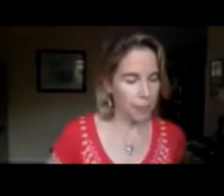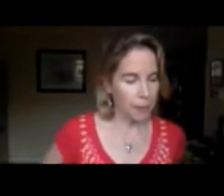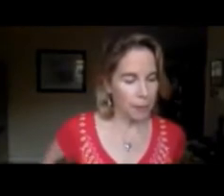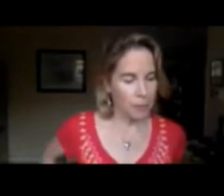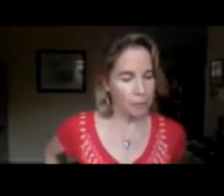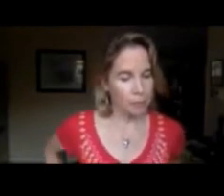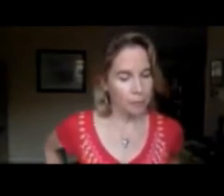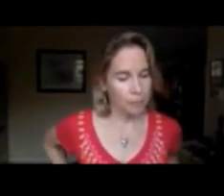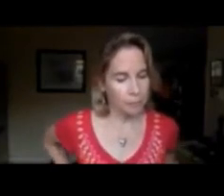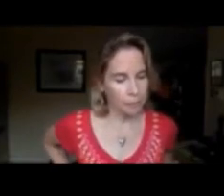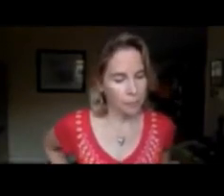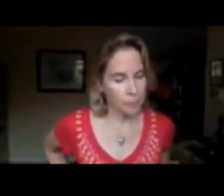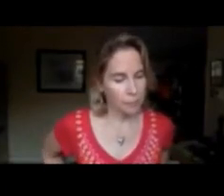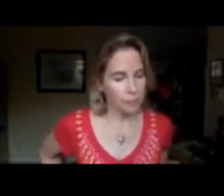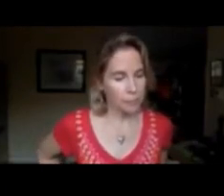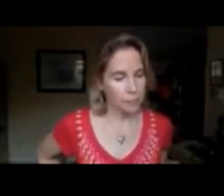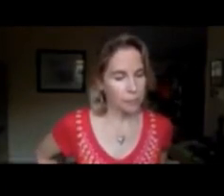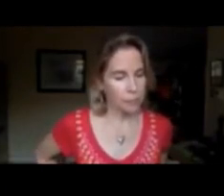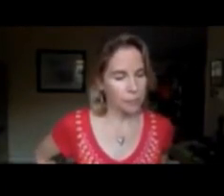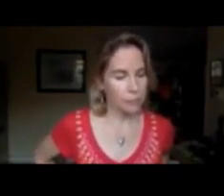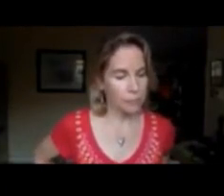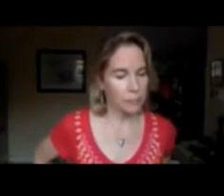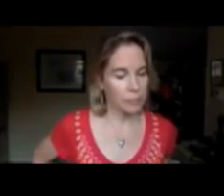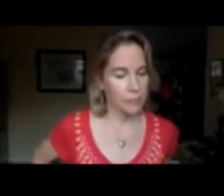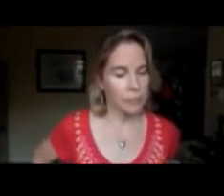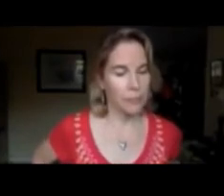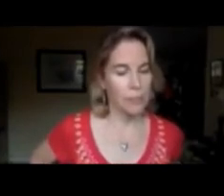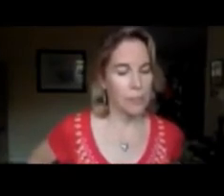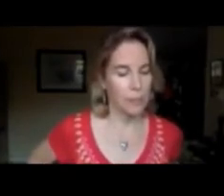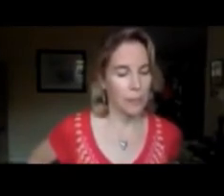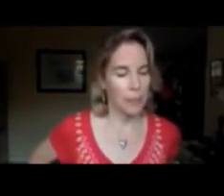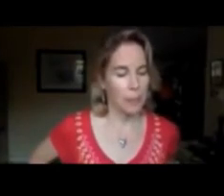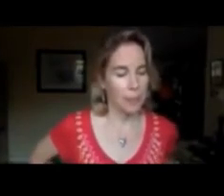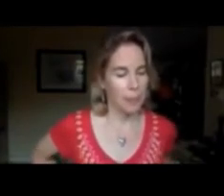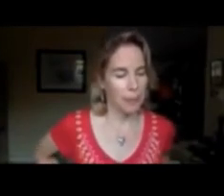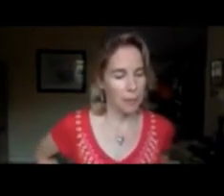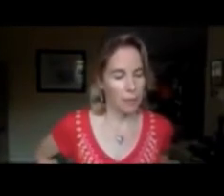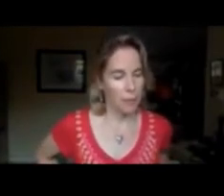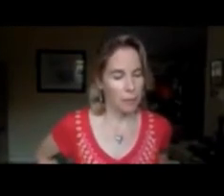just as much right to be here as we do.